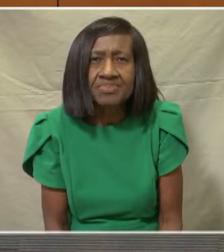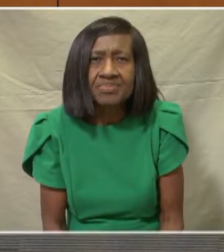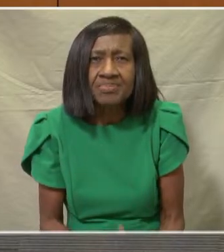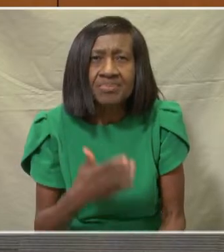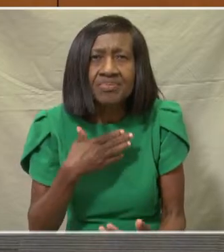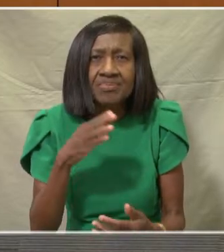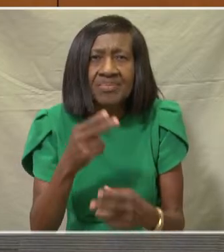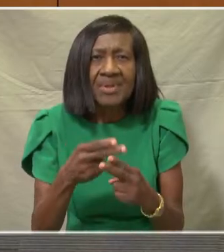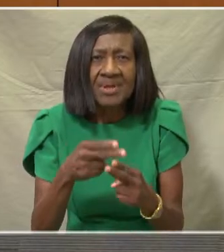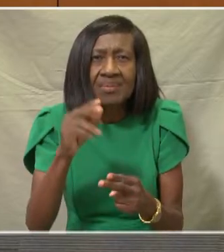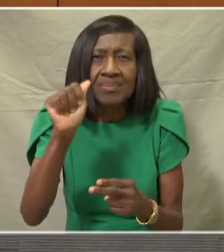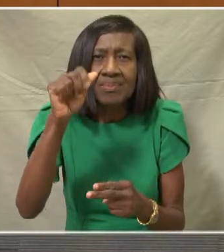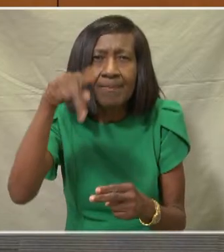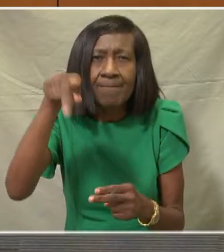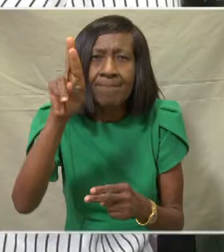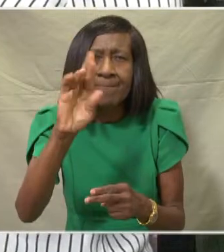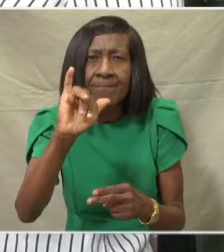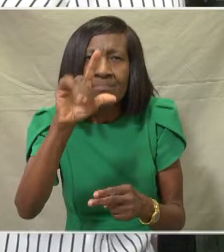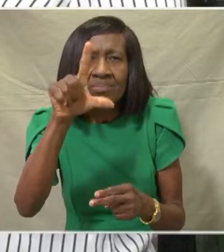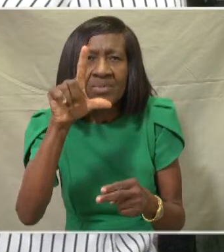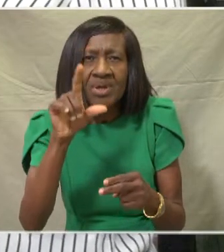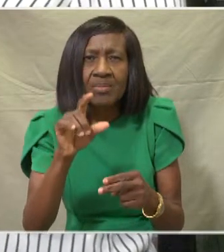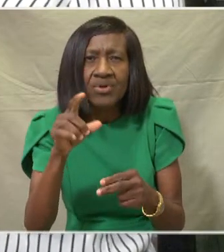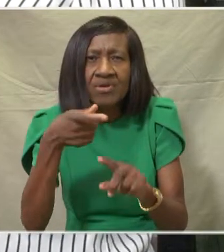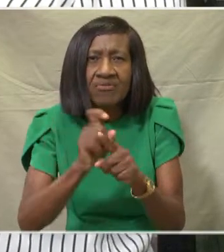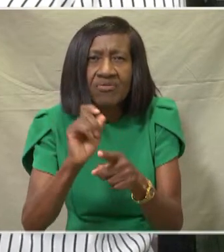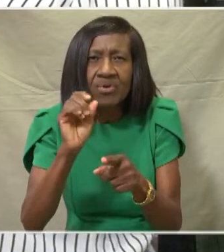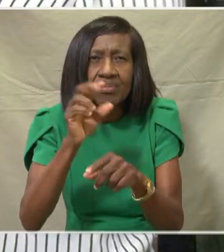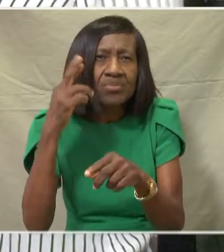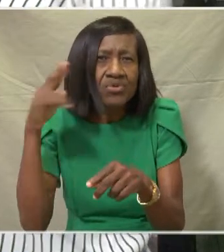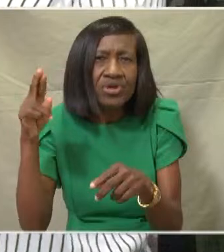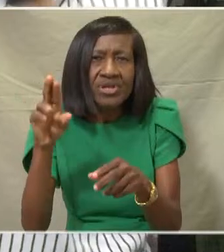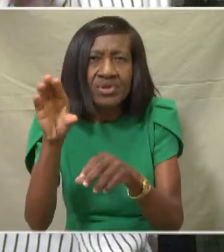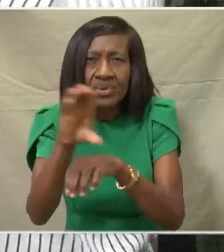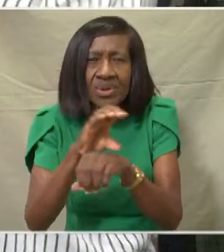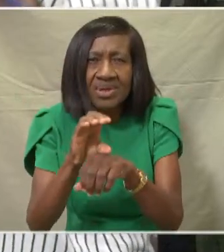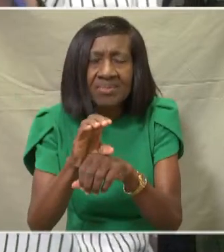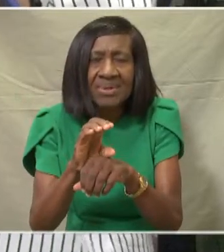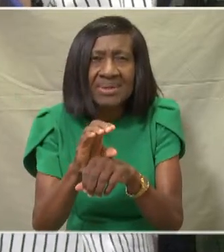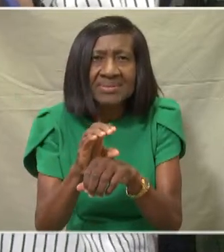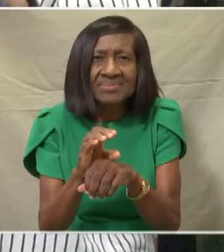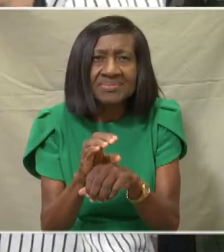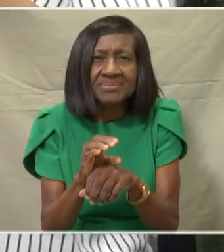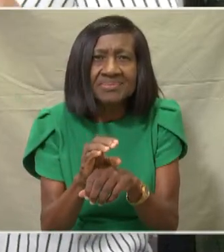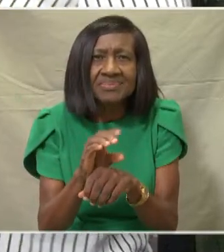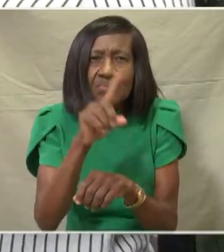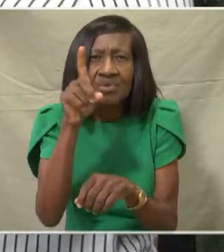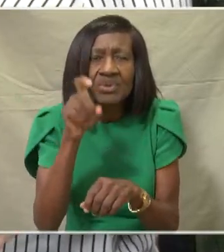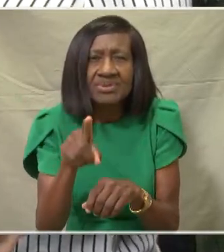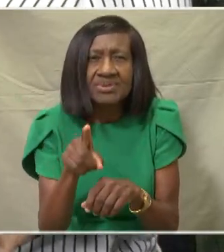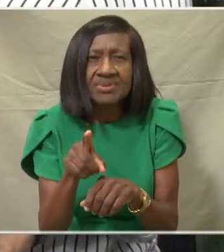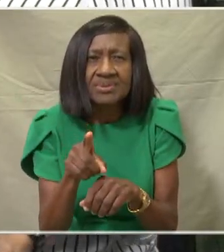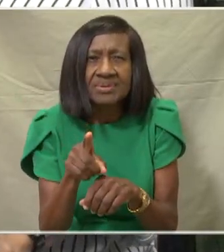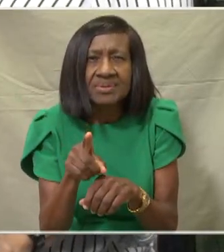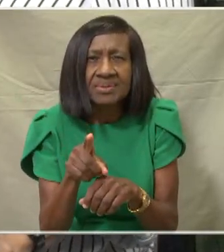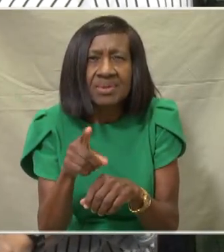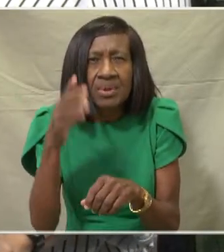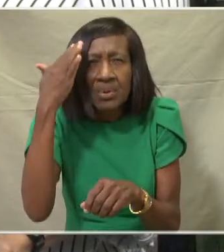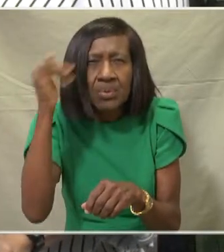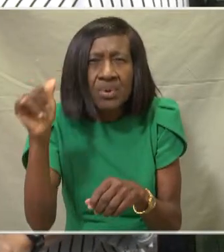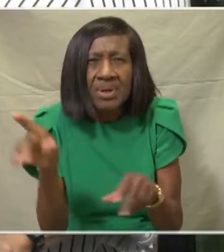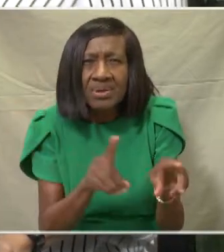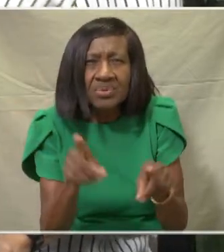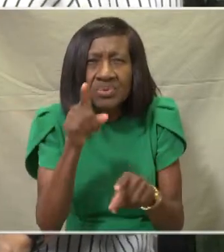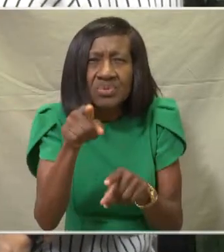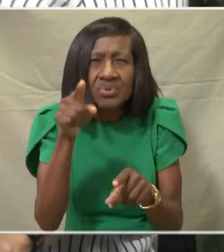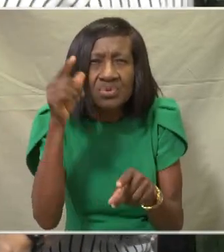name's April Cummings. I'm with Radio Cayman. And my question is very general, so any of you can answer it. But why do you think it